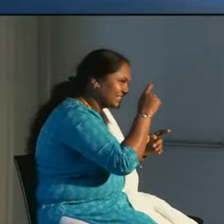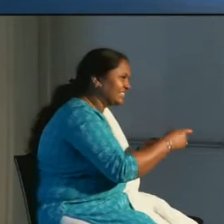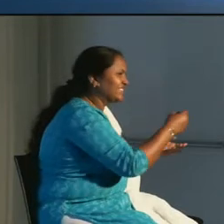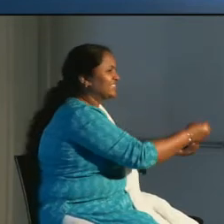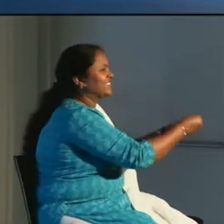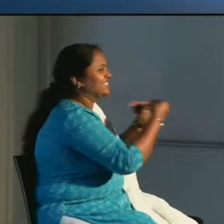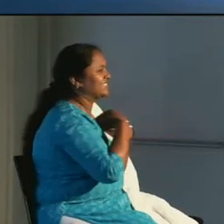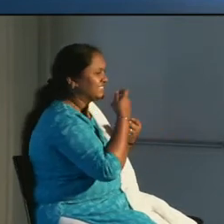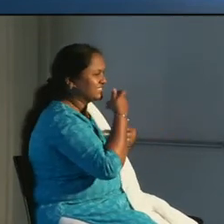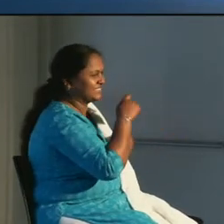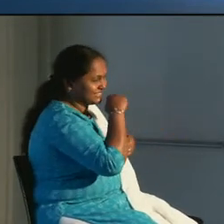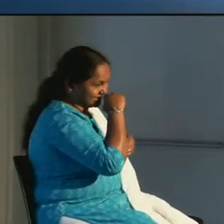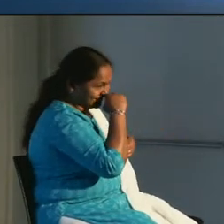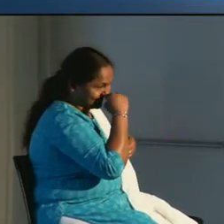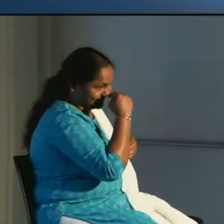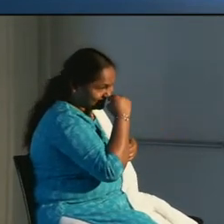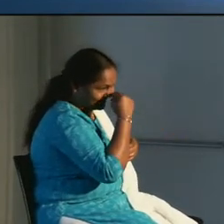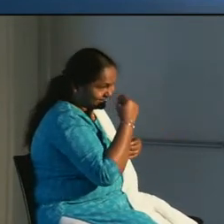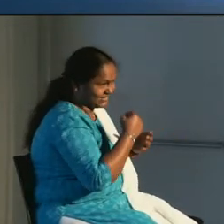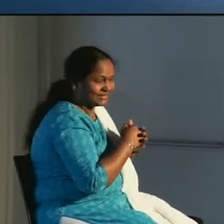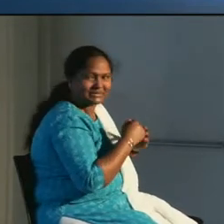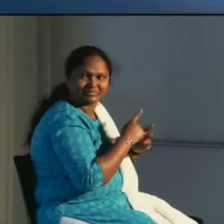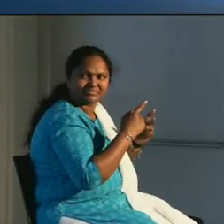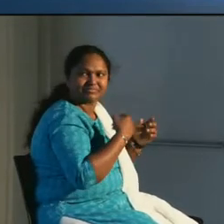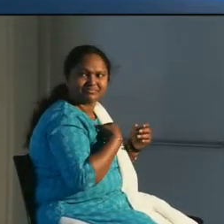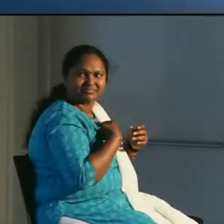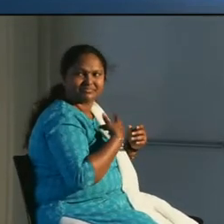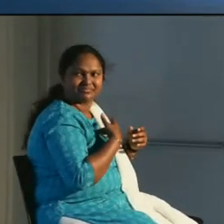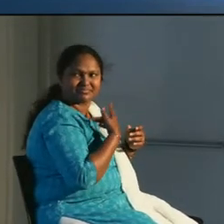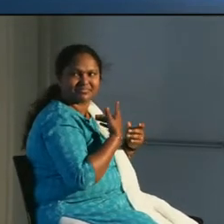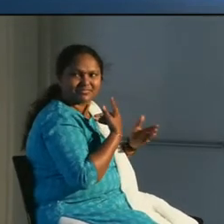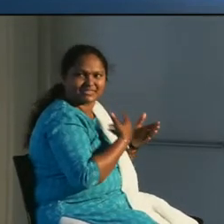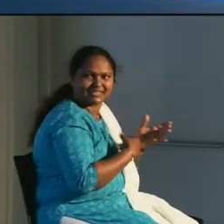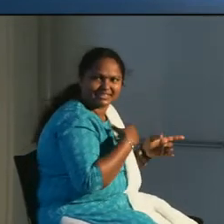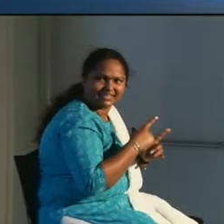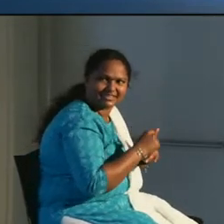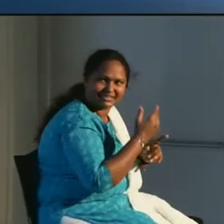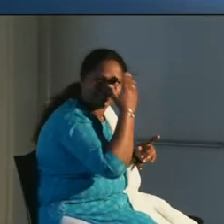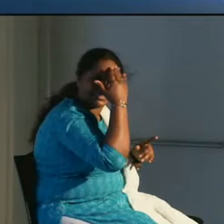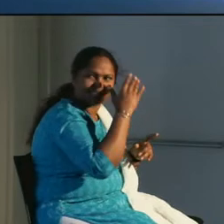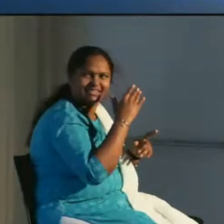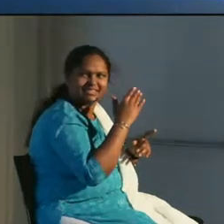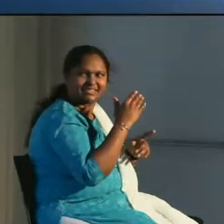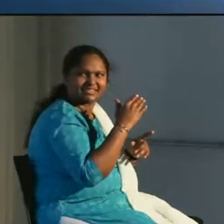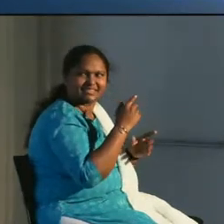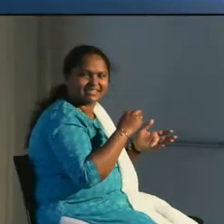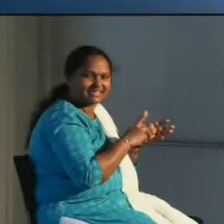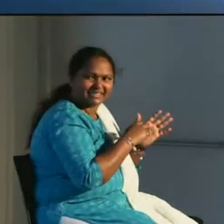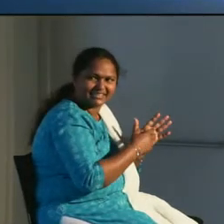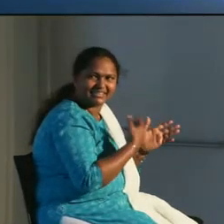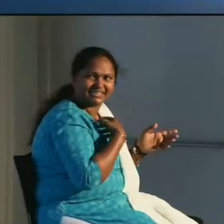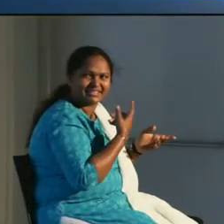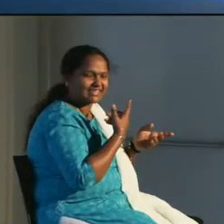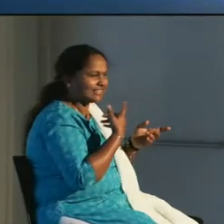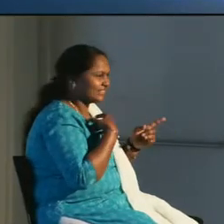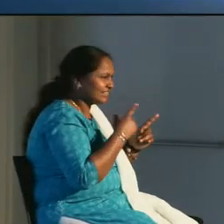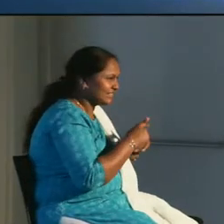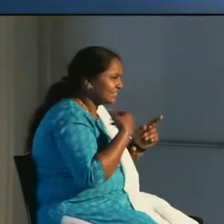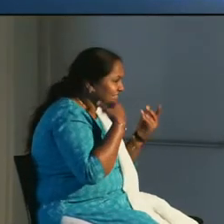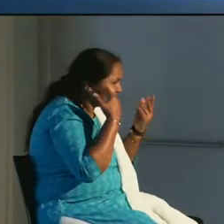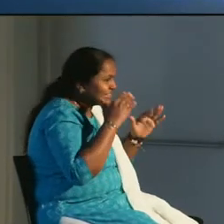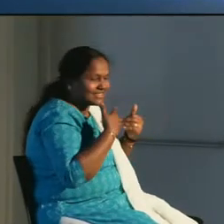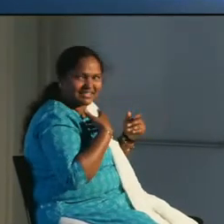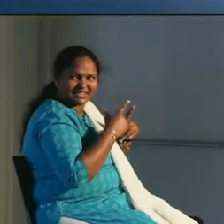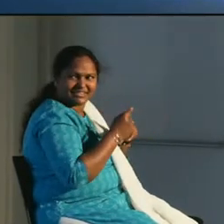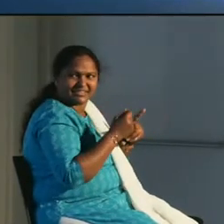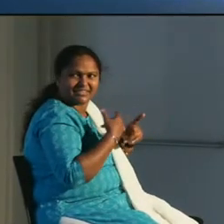kids. And I was so emotional. I didn't know what to do. I don't even know what it means to be a mentor. But then I said,